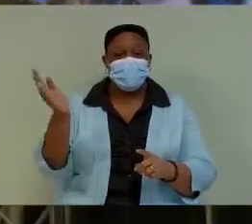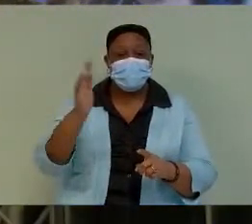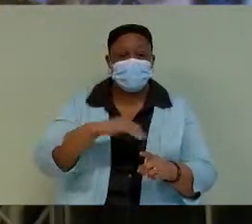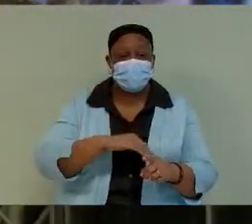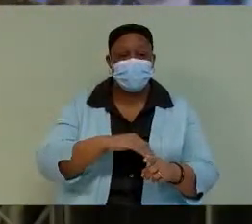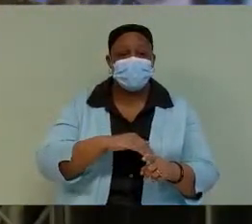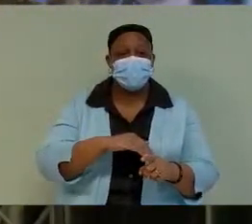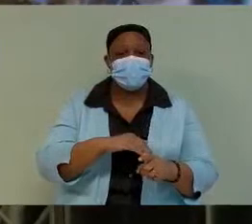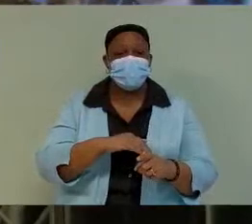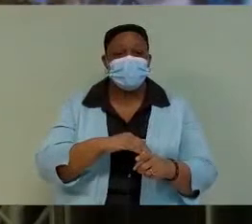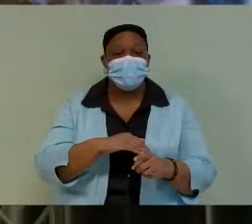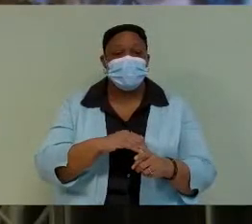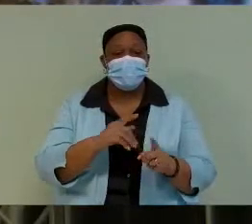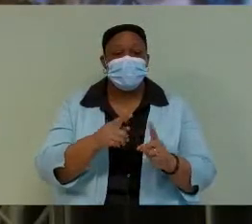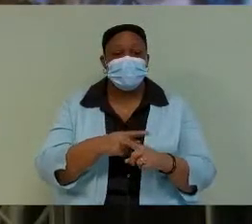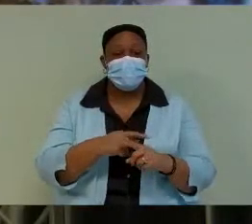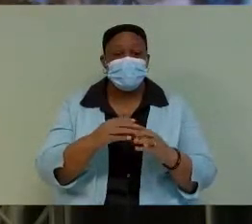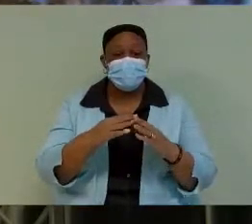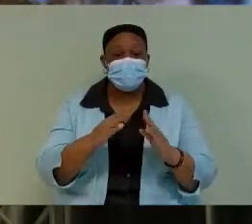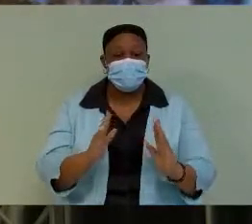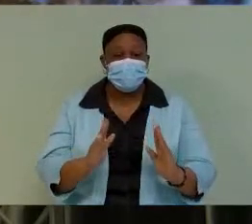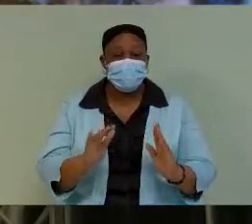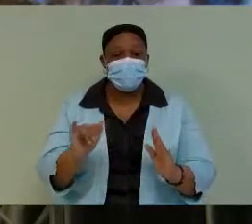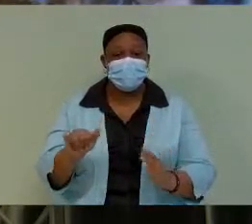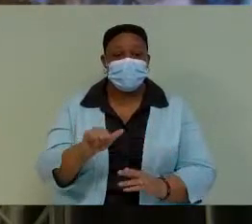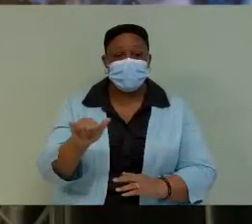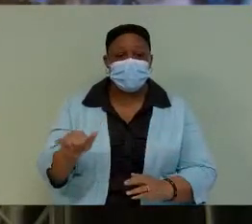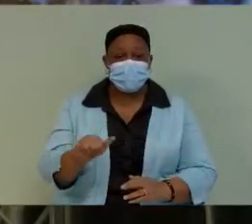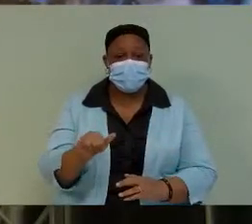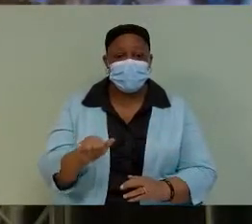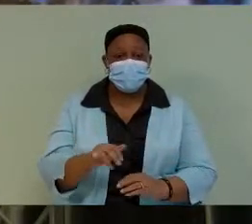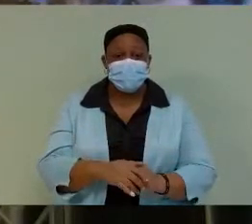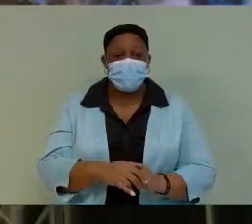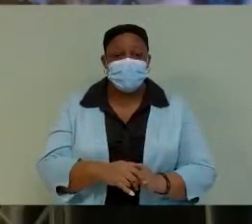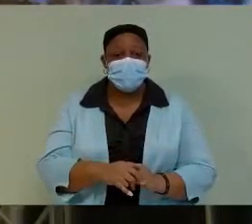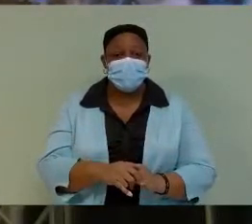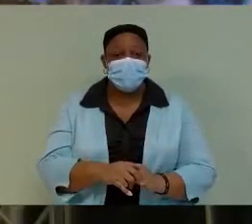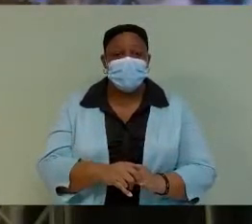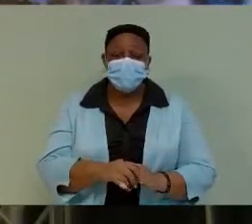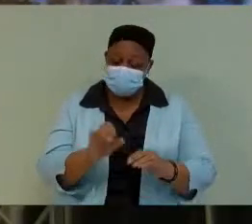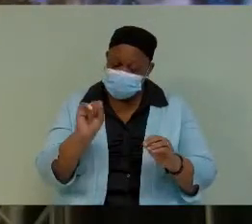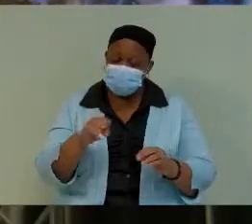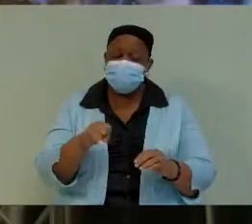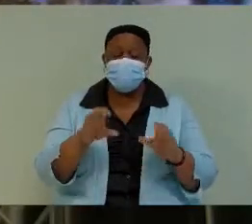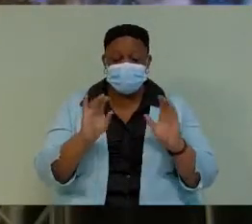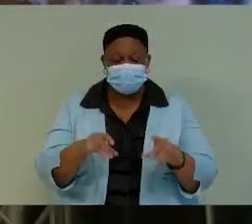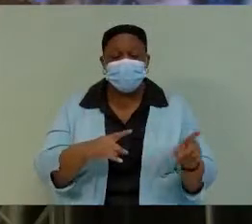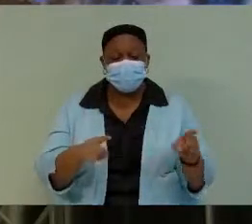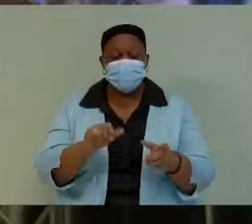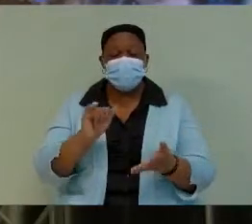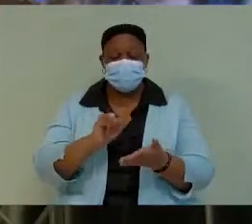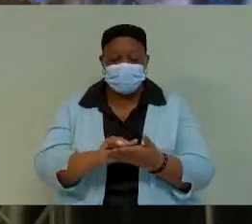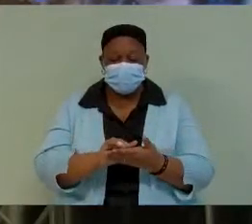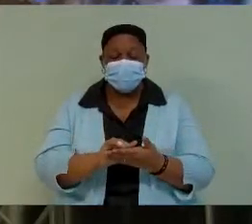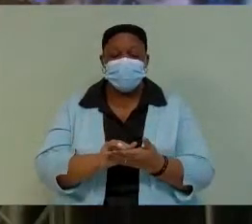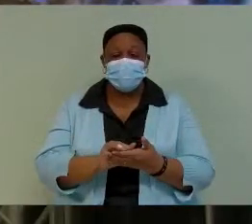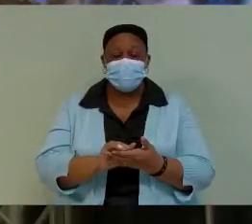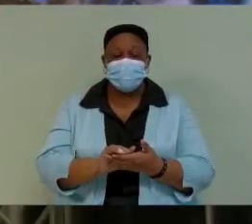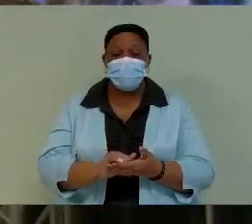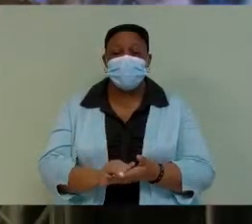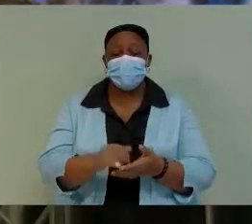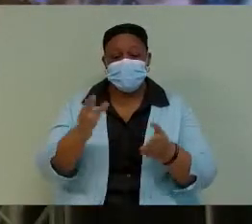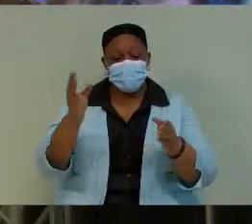Yes, of course, that is quite in order. We always advocate the wearing of masks and social distancing as a